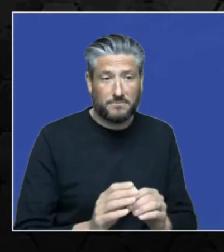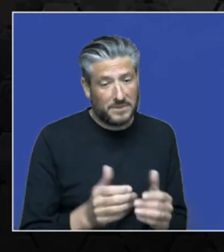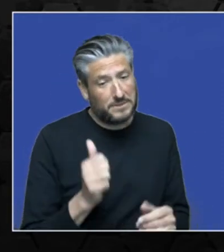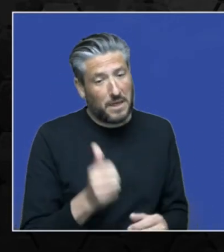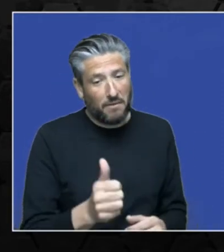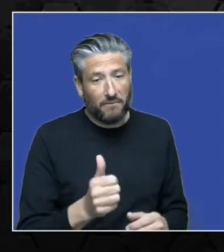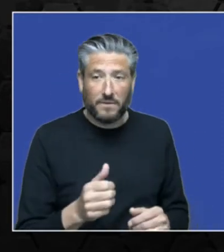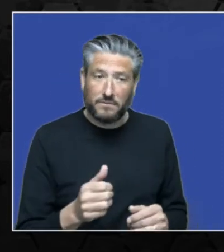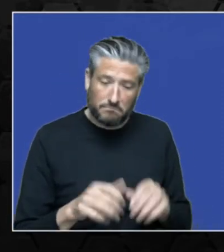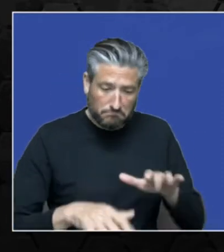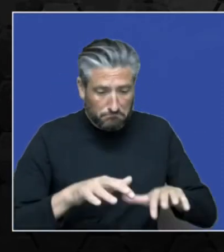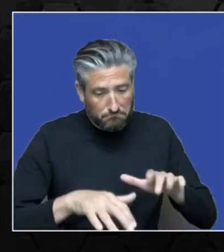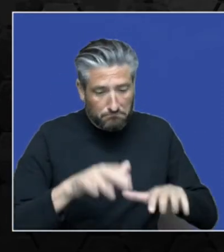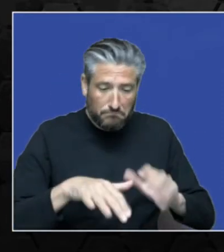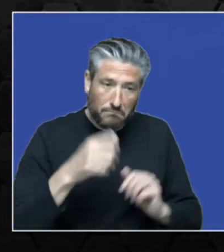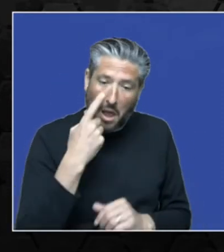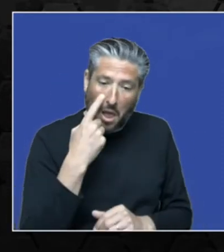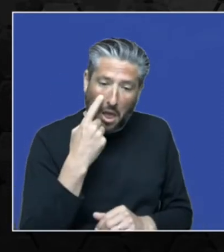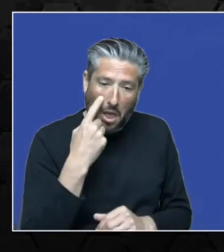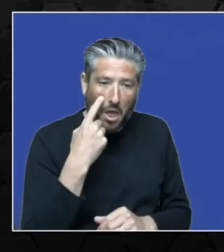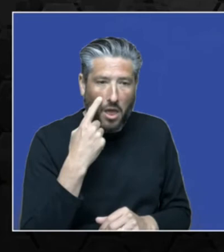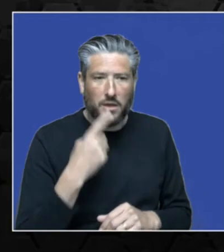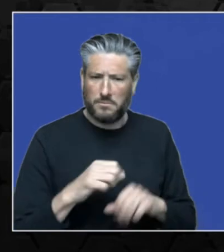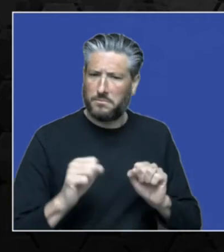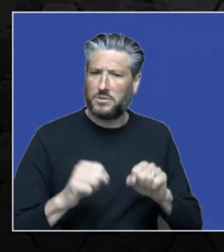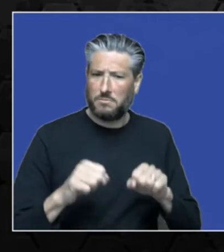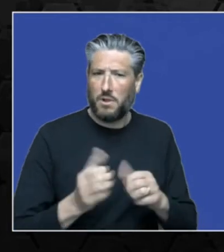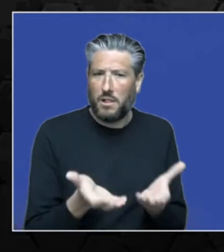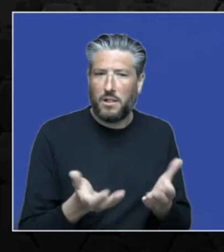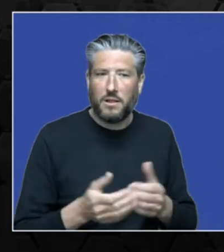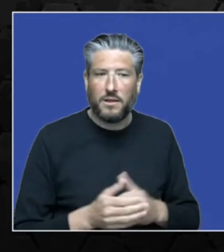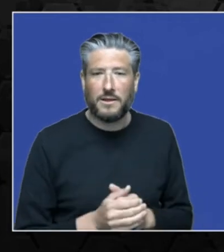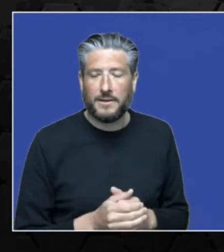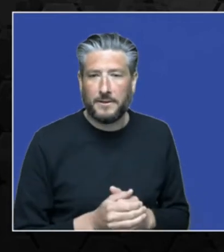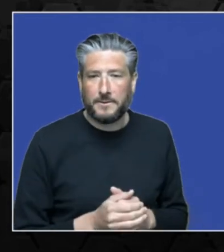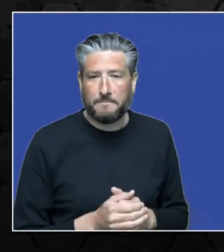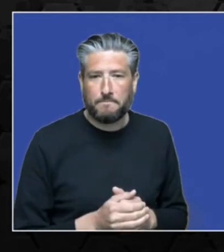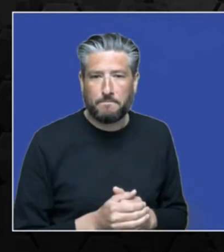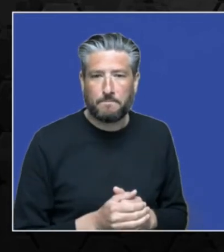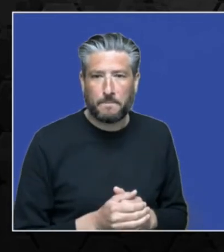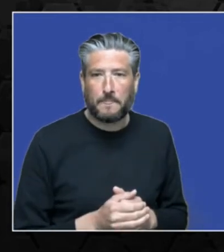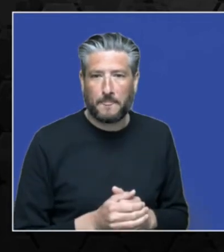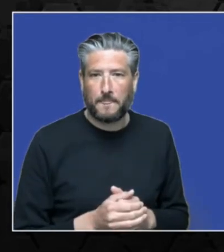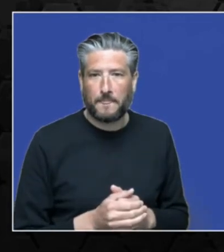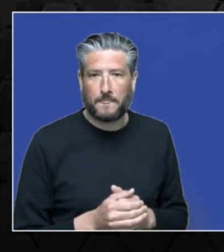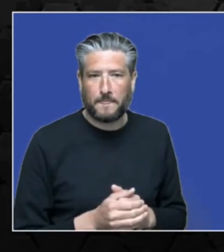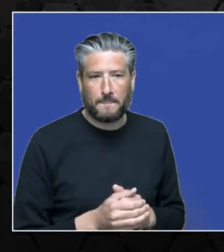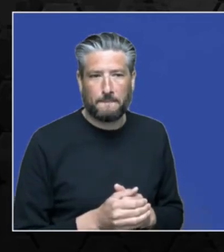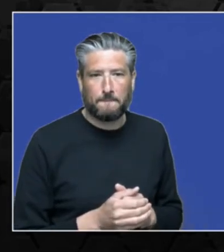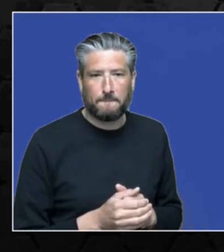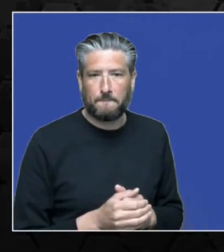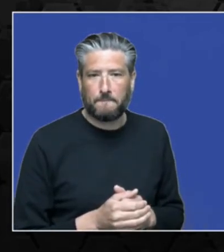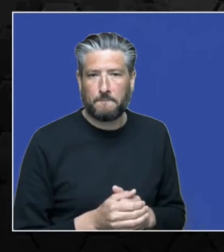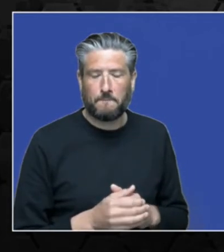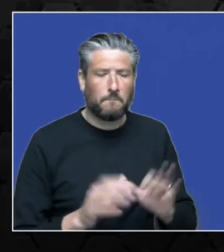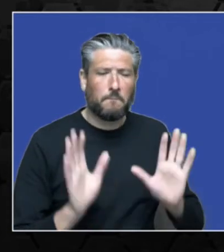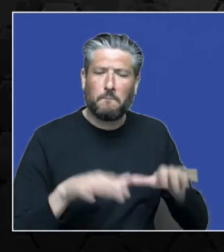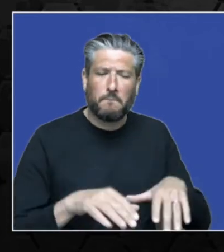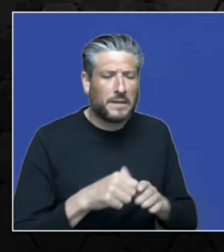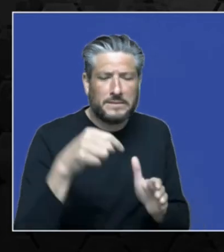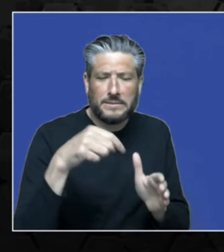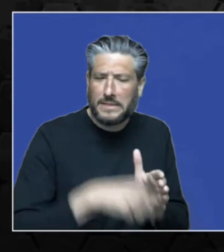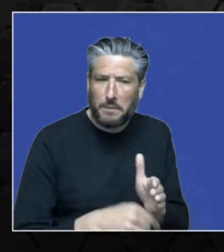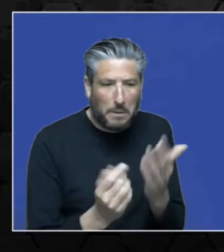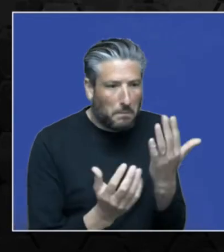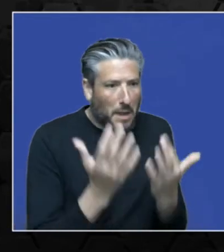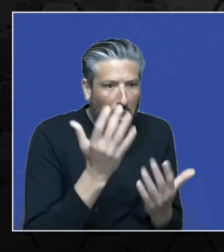this particular domain if you're not really aware of like the deep mathematical parts. Cool. So I believe that gave you